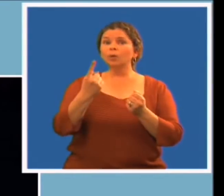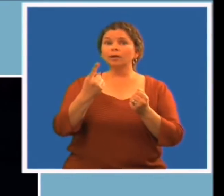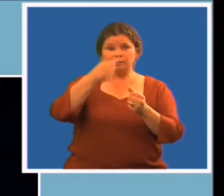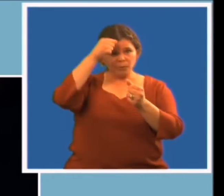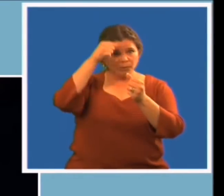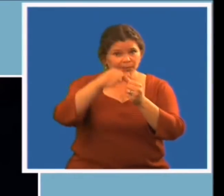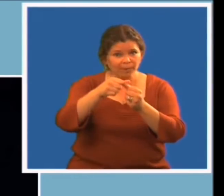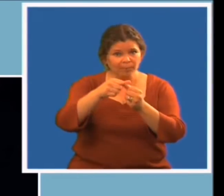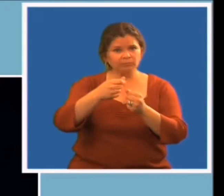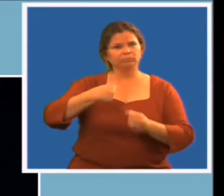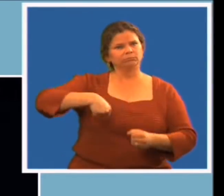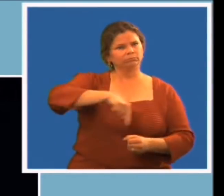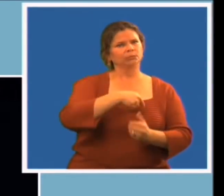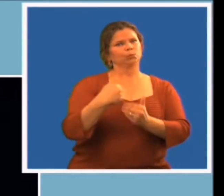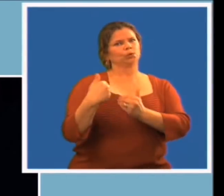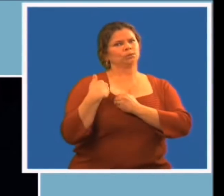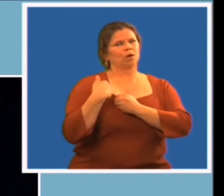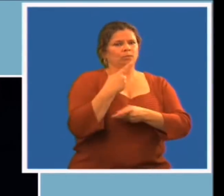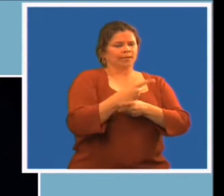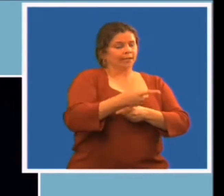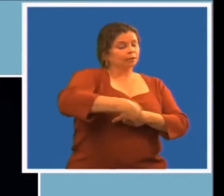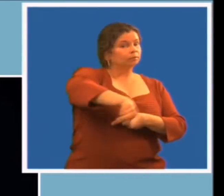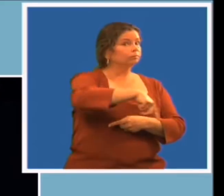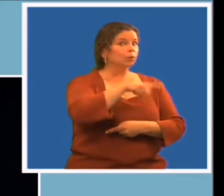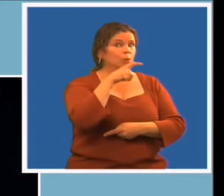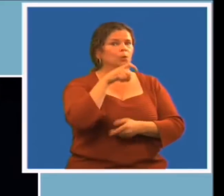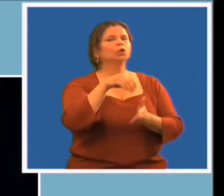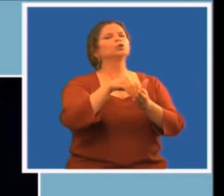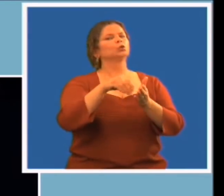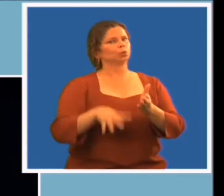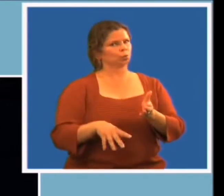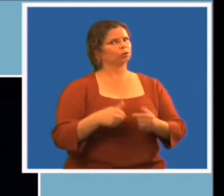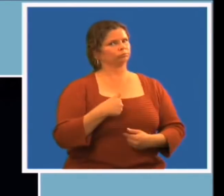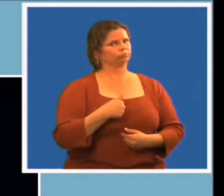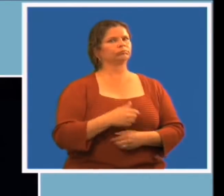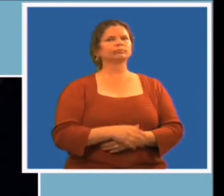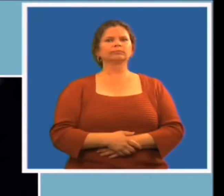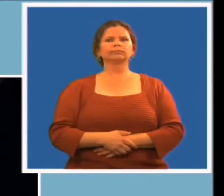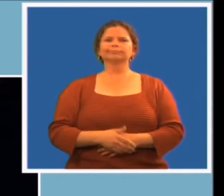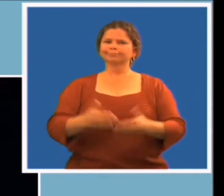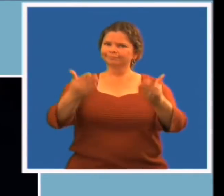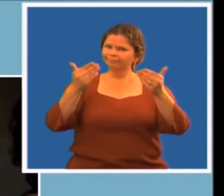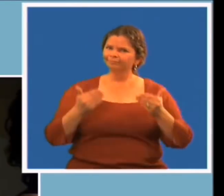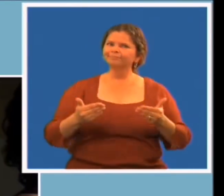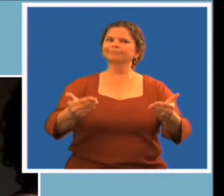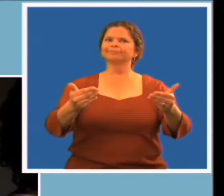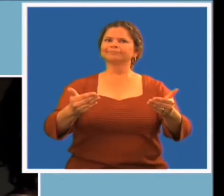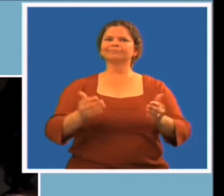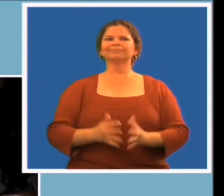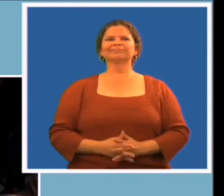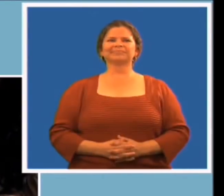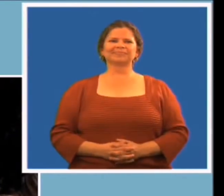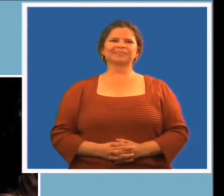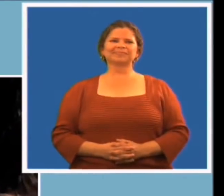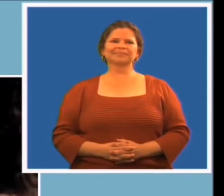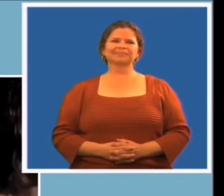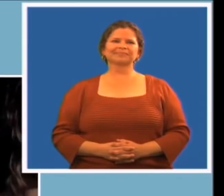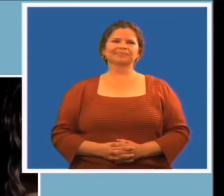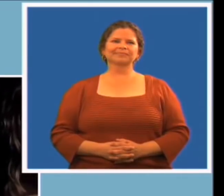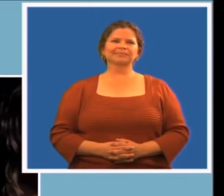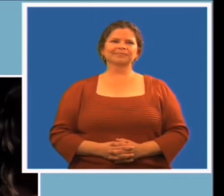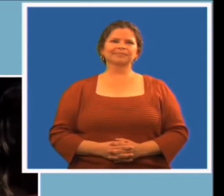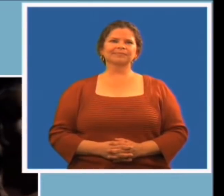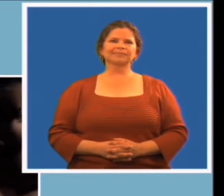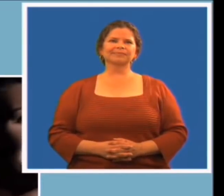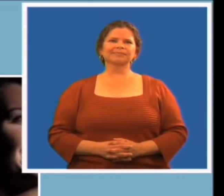remember, everyone, we will look after the students. So now, let the extravaganza begin.